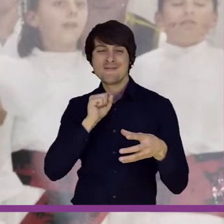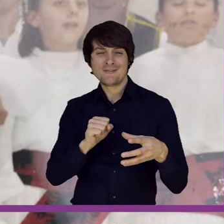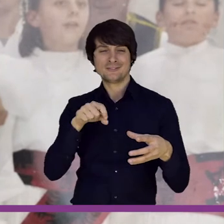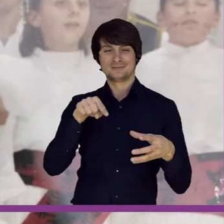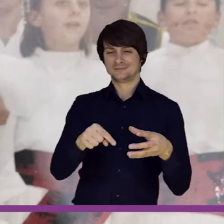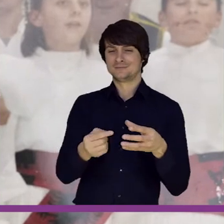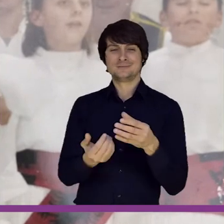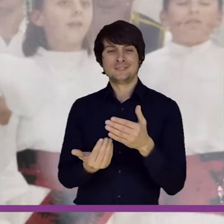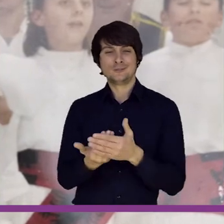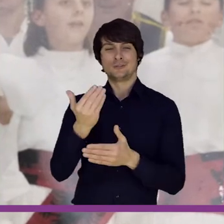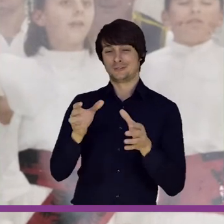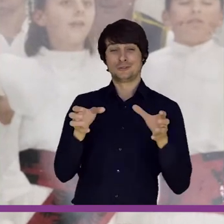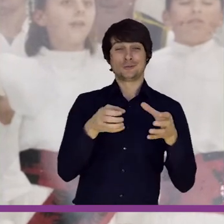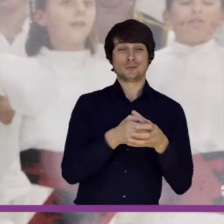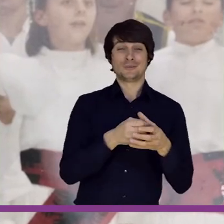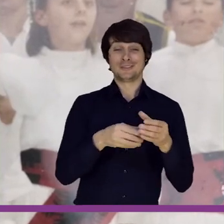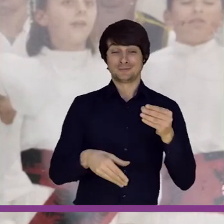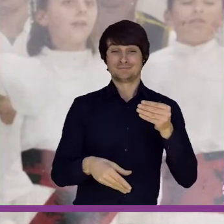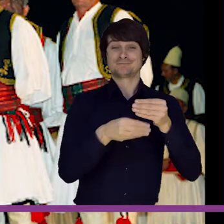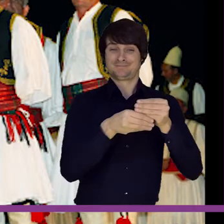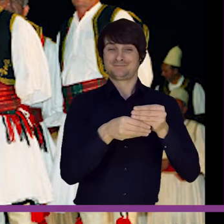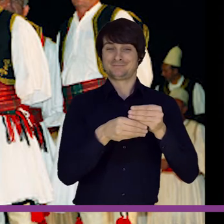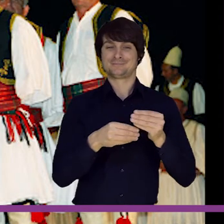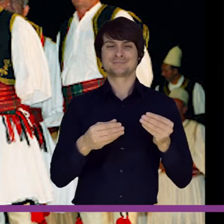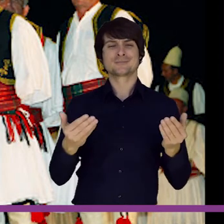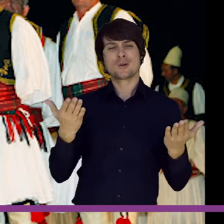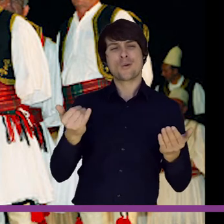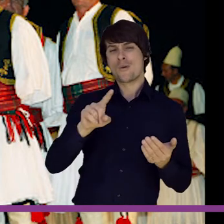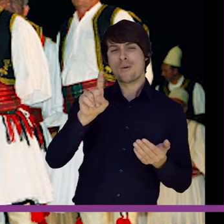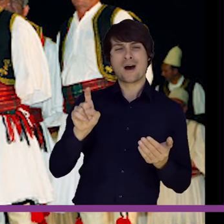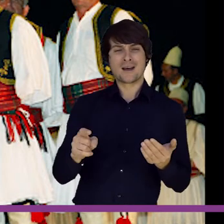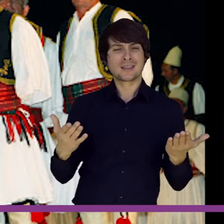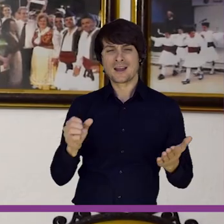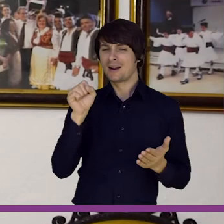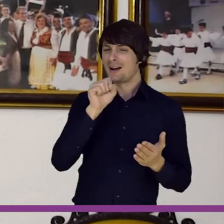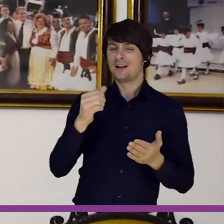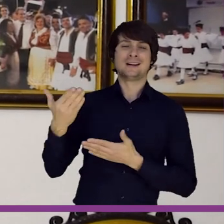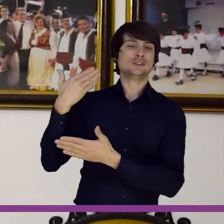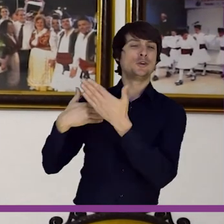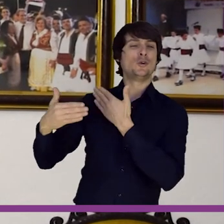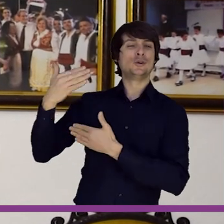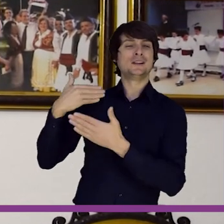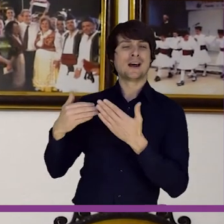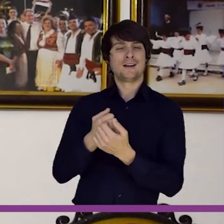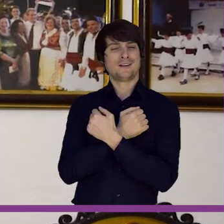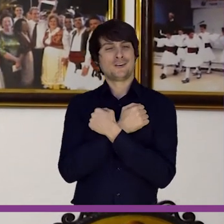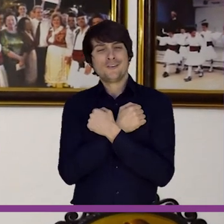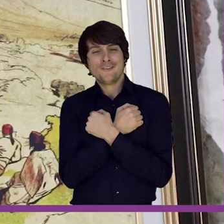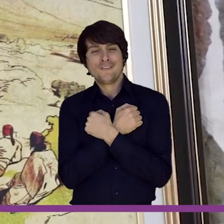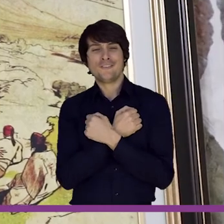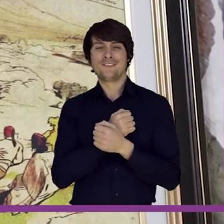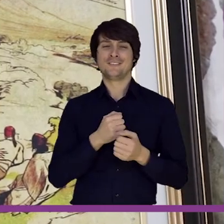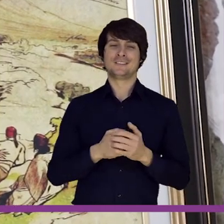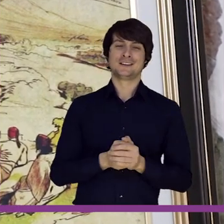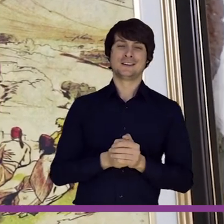immigration, historical topics, lyrical topics that are discussed and associated with a group of children, with school students.